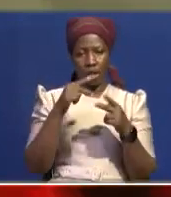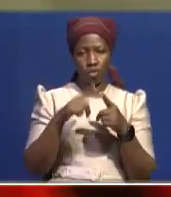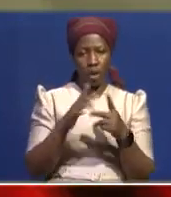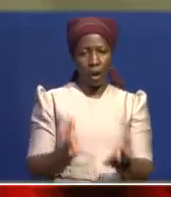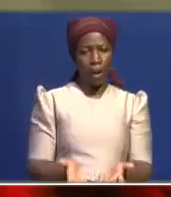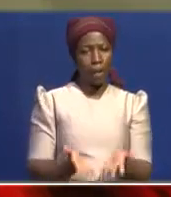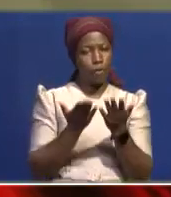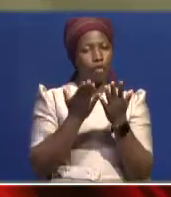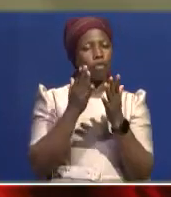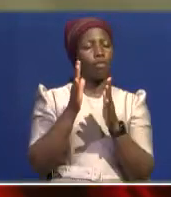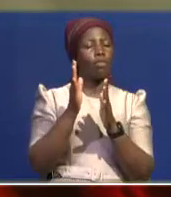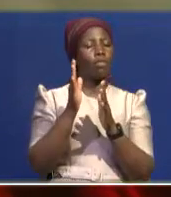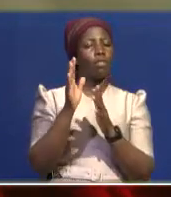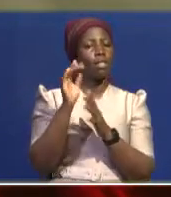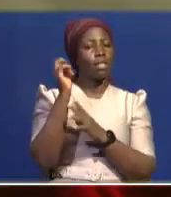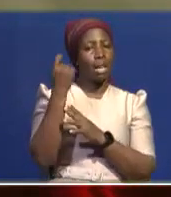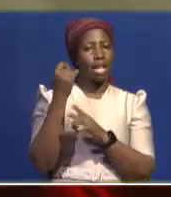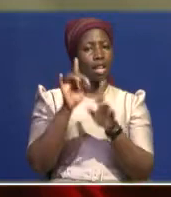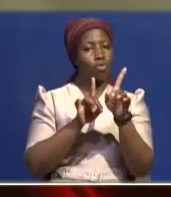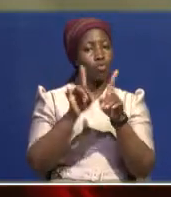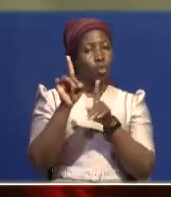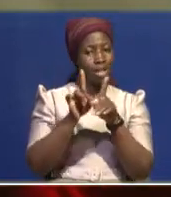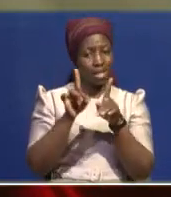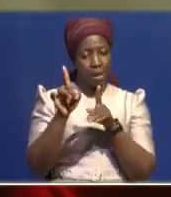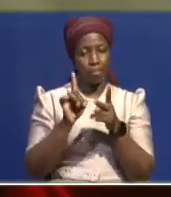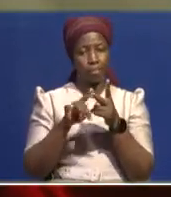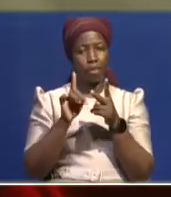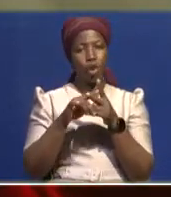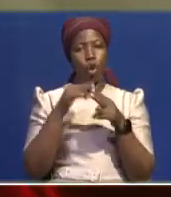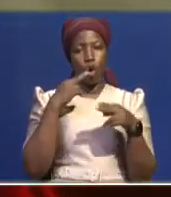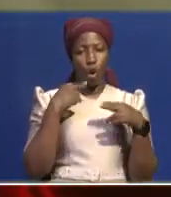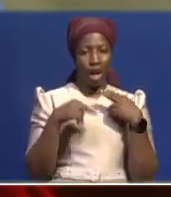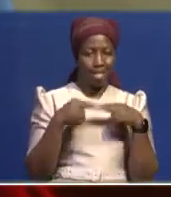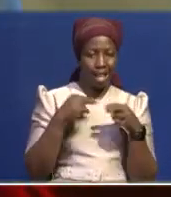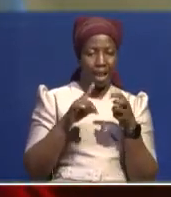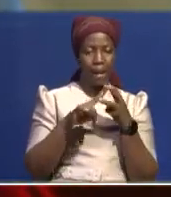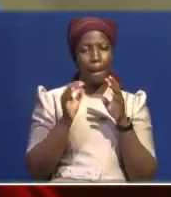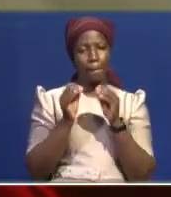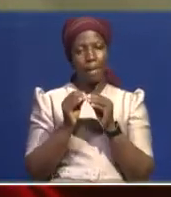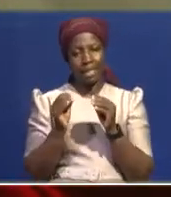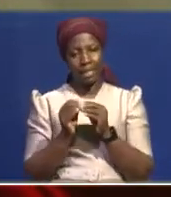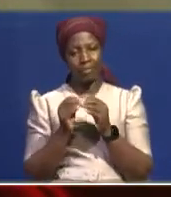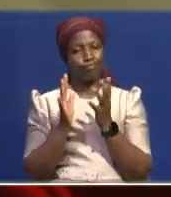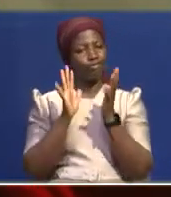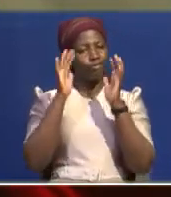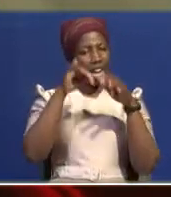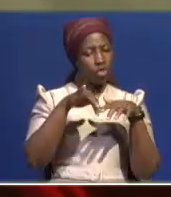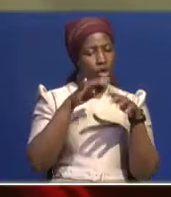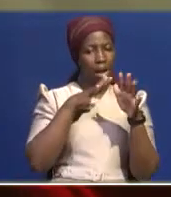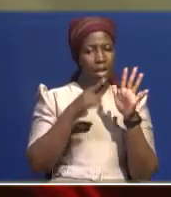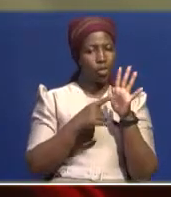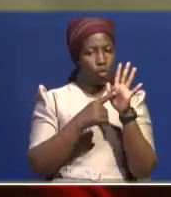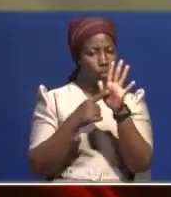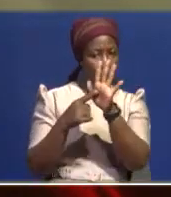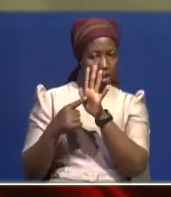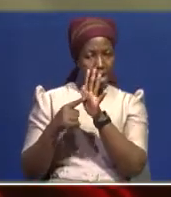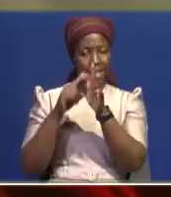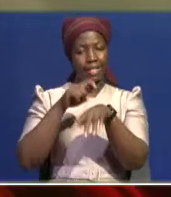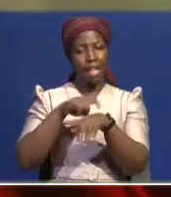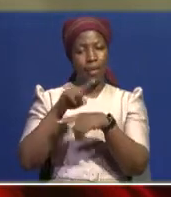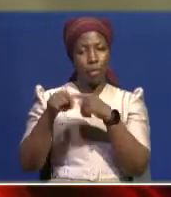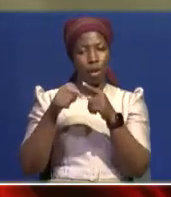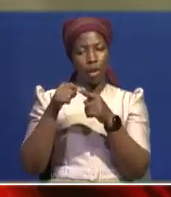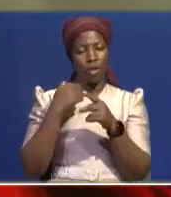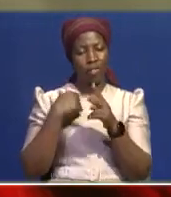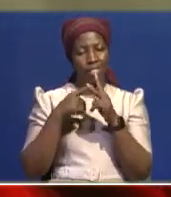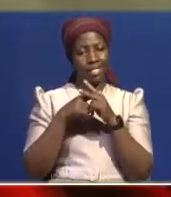of Kenya's tourism, hospitality, meetings, incentives, and exhibitions. At a time when we have